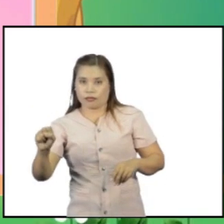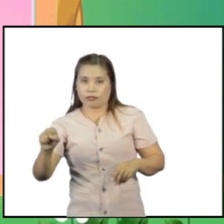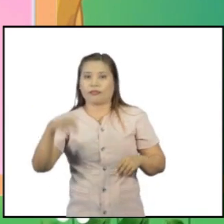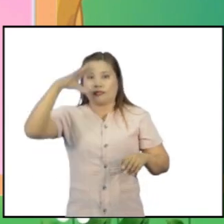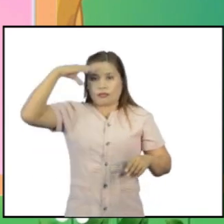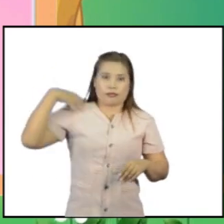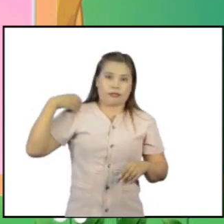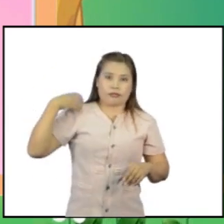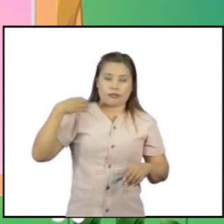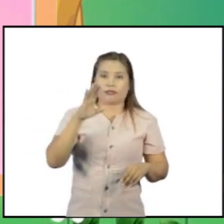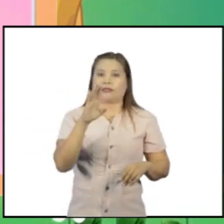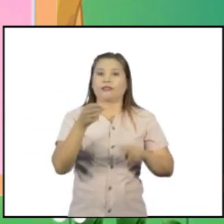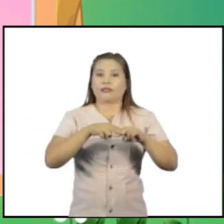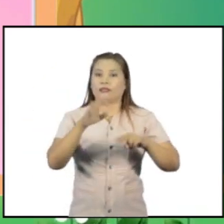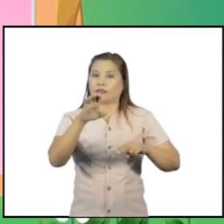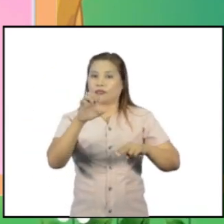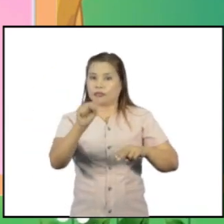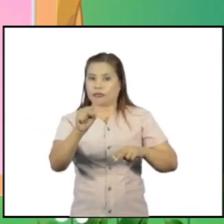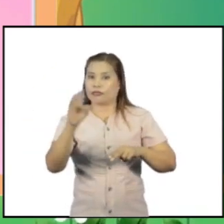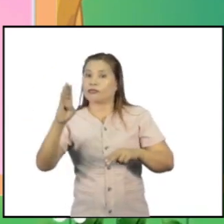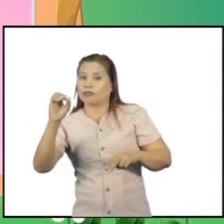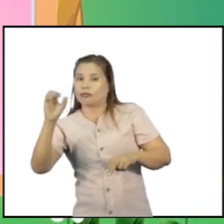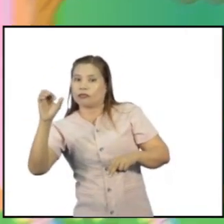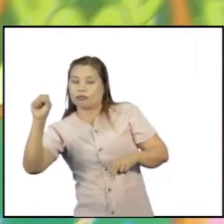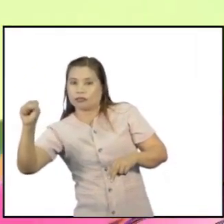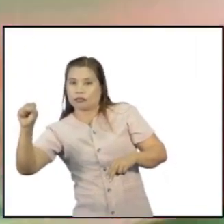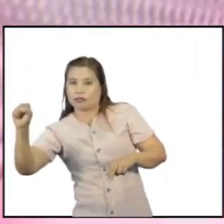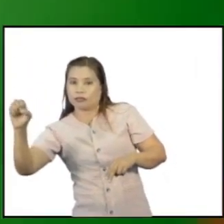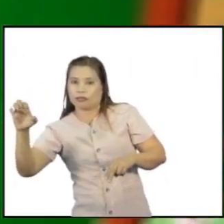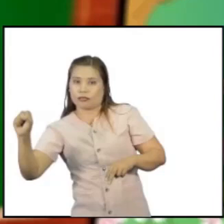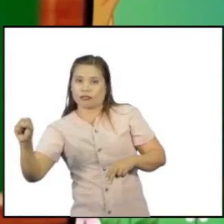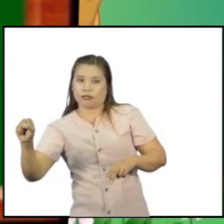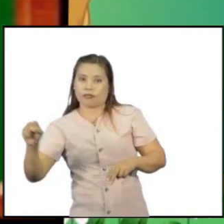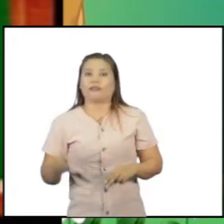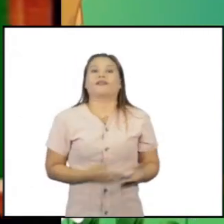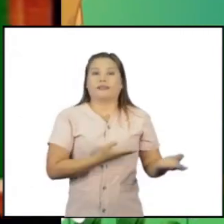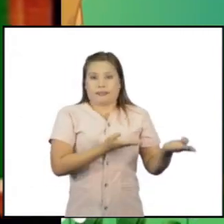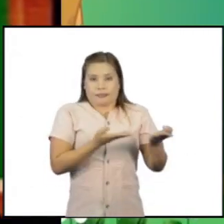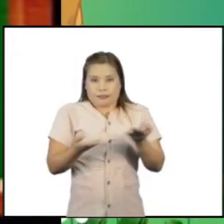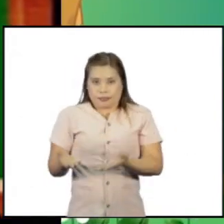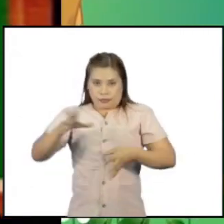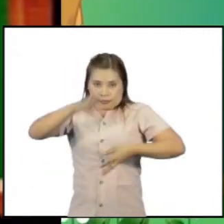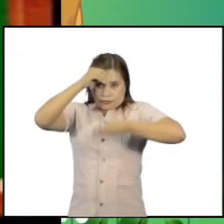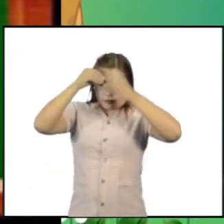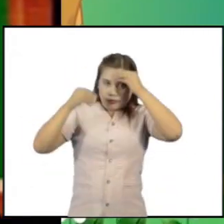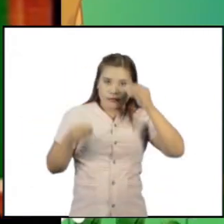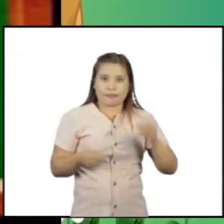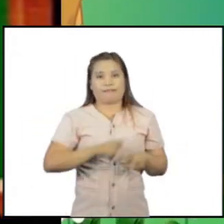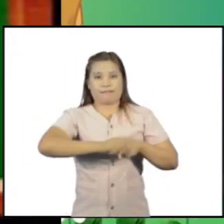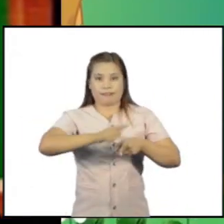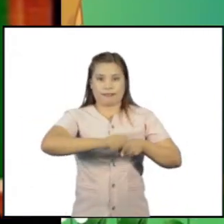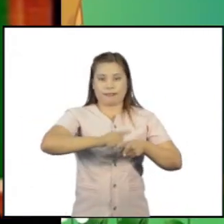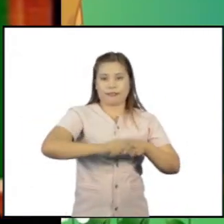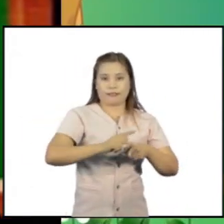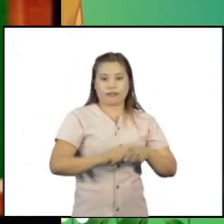From boss, add ES to bosses. To bring your learning into